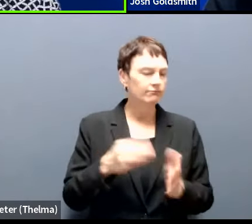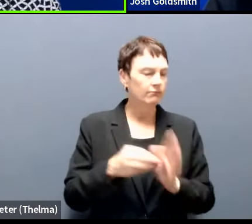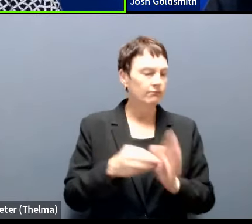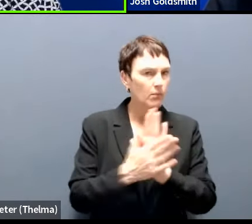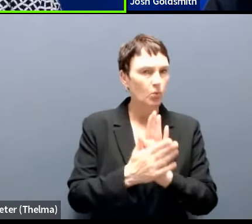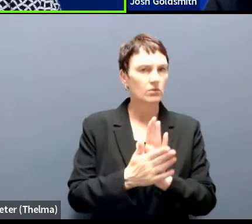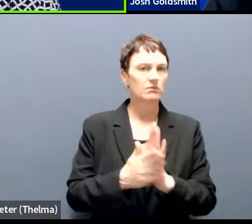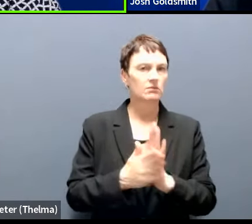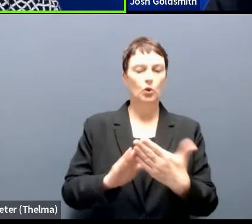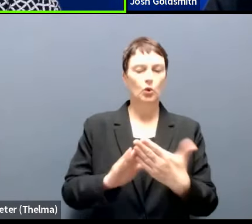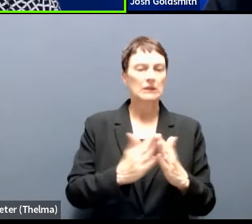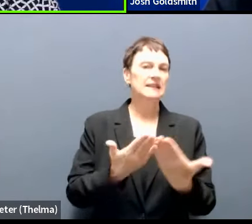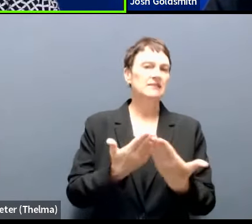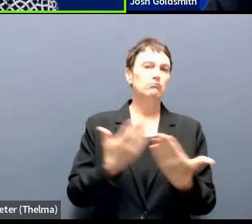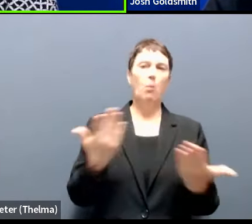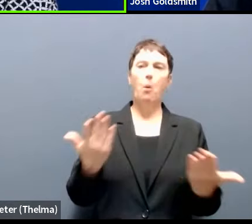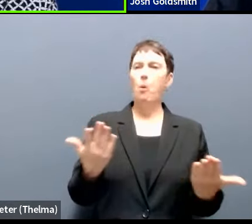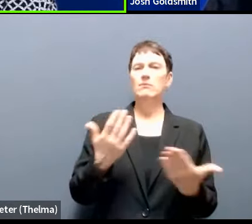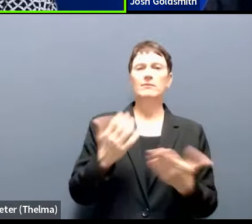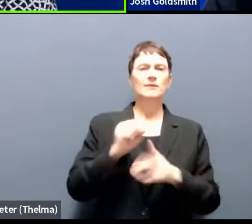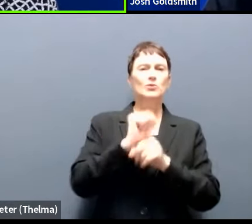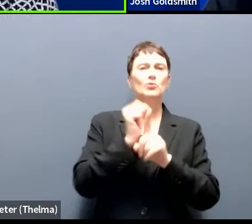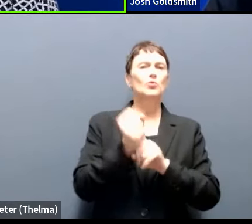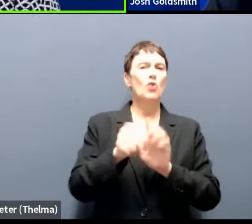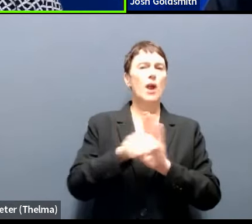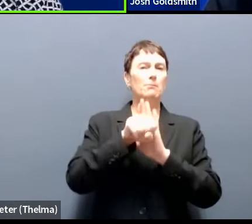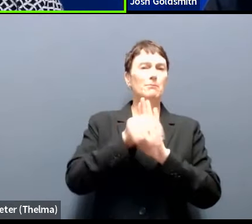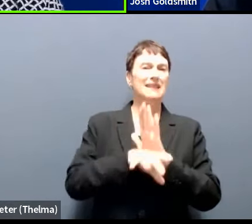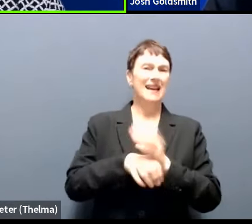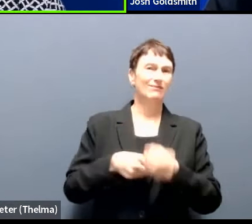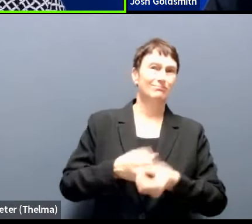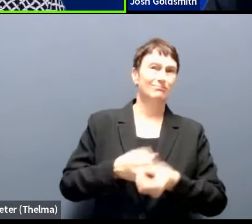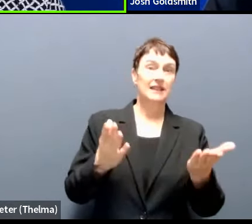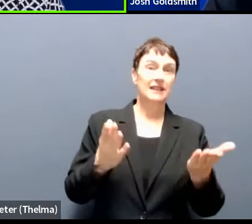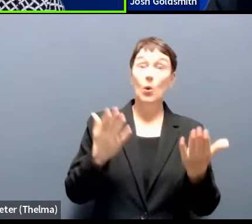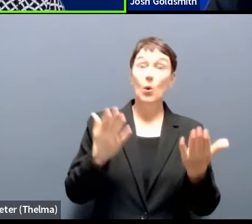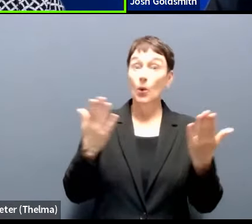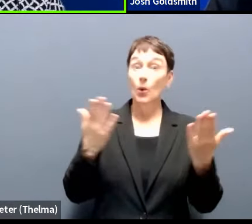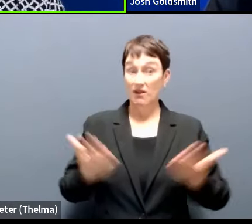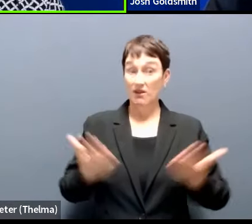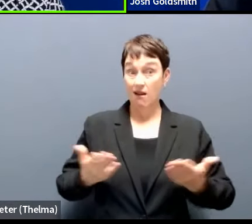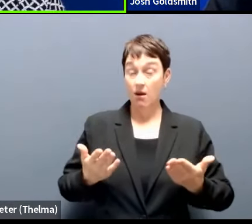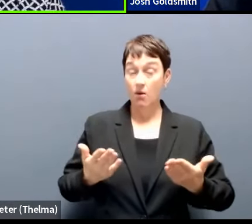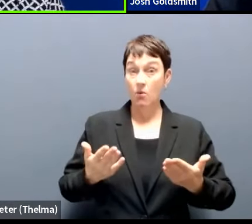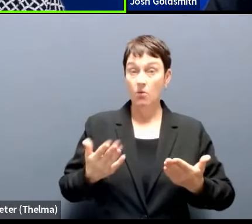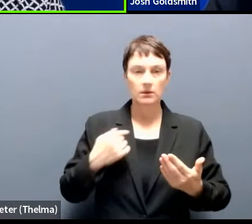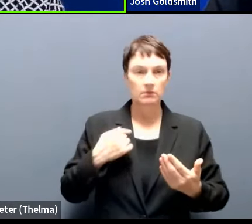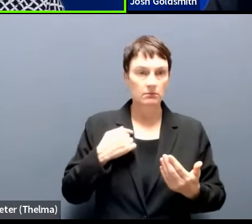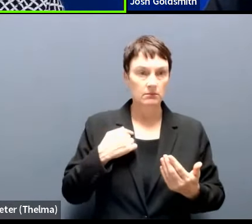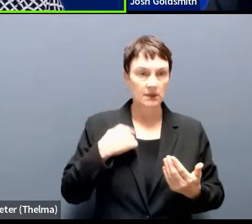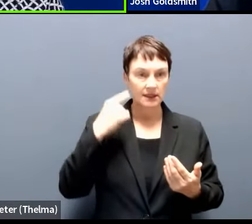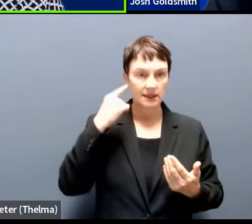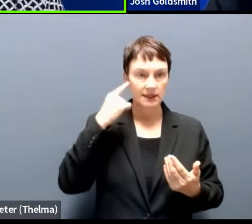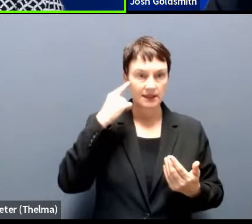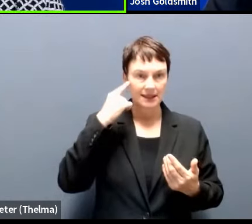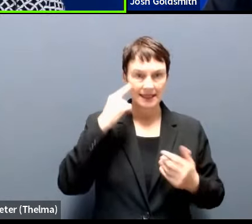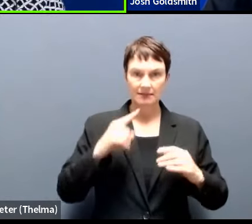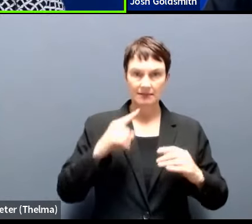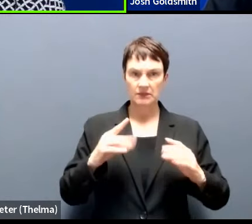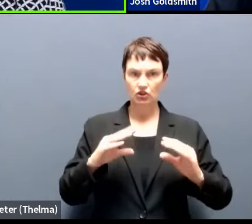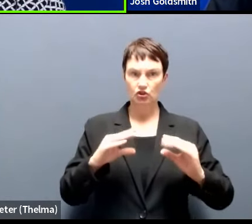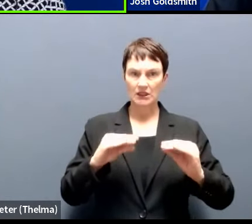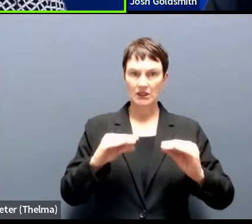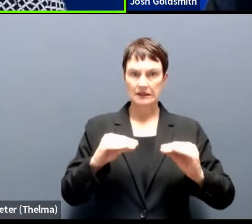media, everywhere. And we hope you enjoy it. And so let's, I think I lost the chat. I'm not seeing it here,